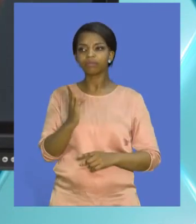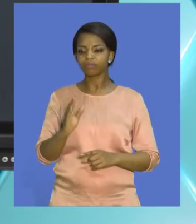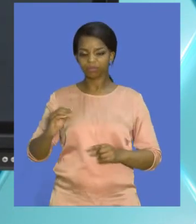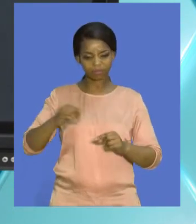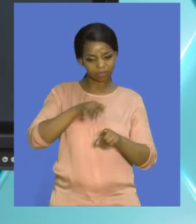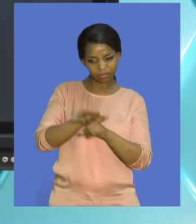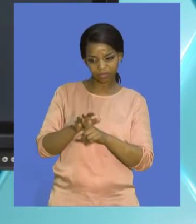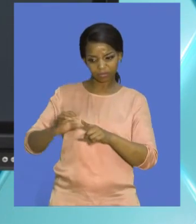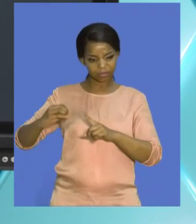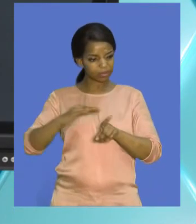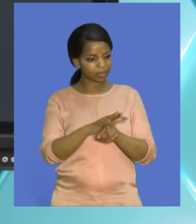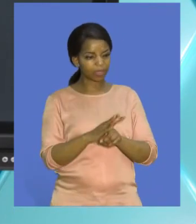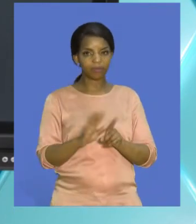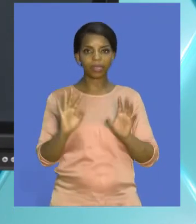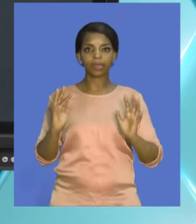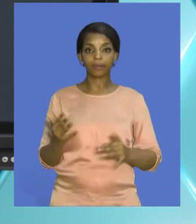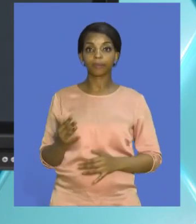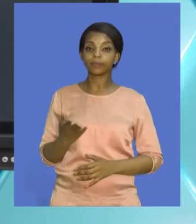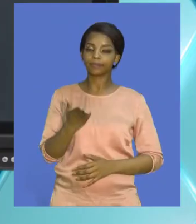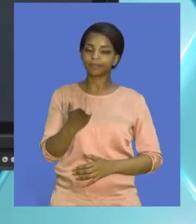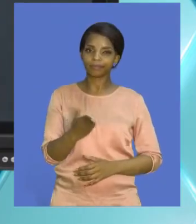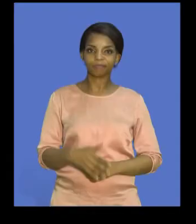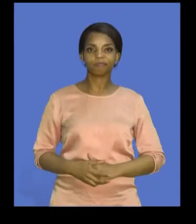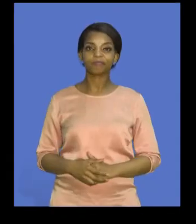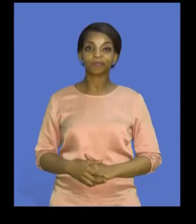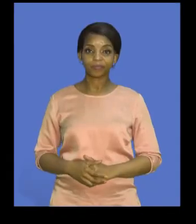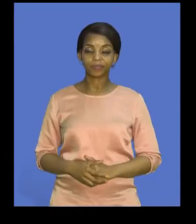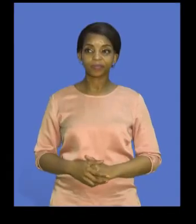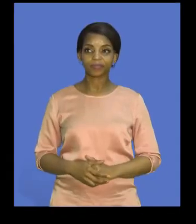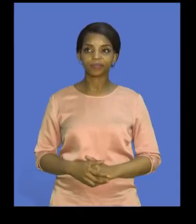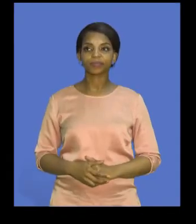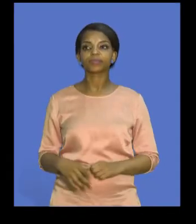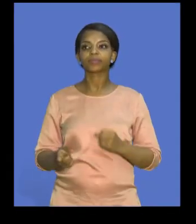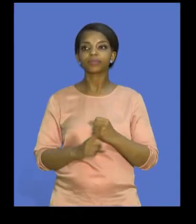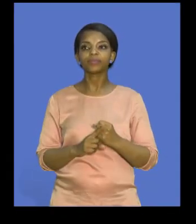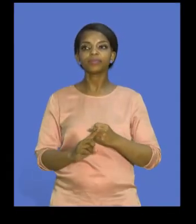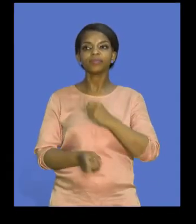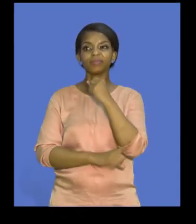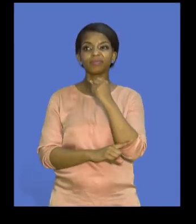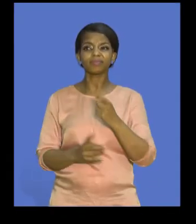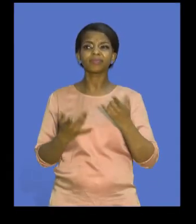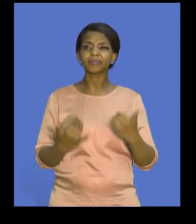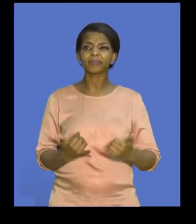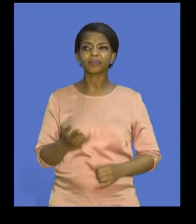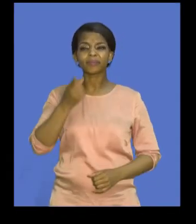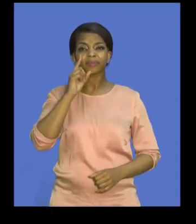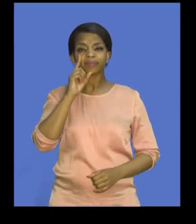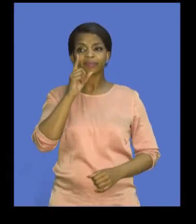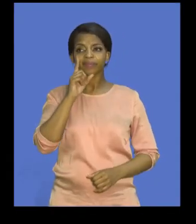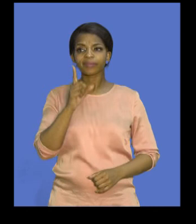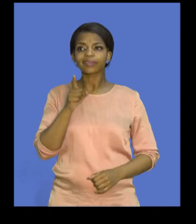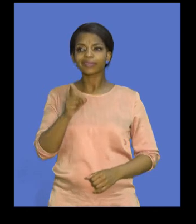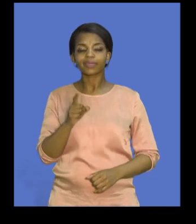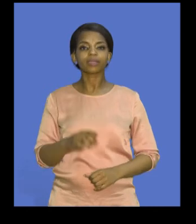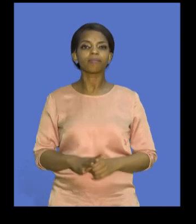that's the long and short of it. And then last but not least, let's look at a scenario which involves the distance.